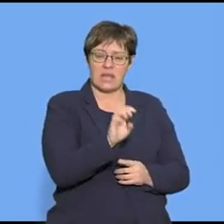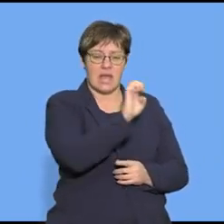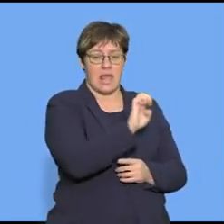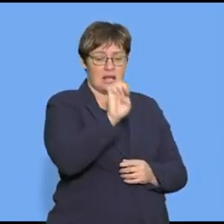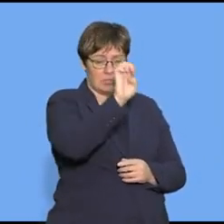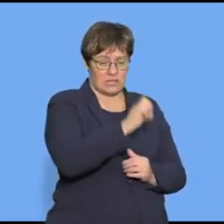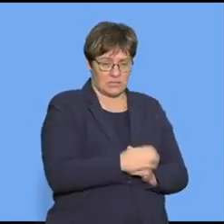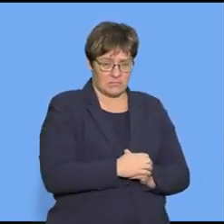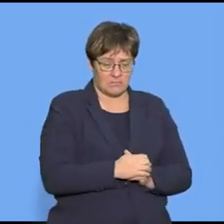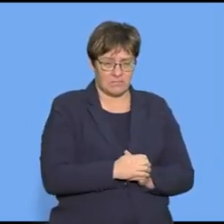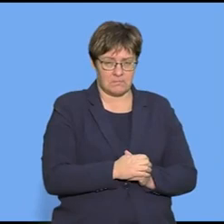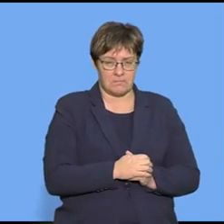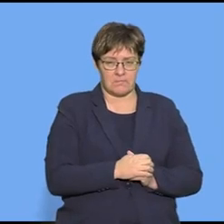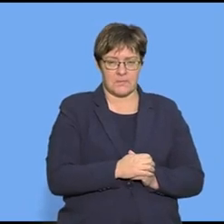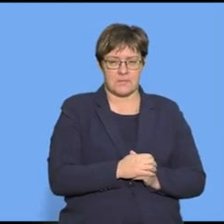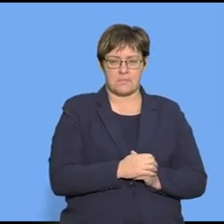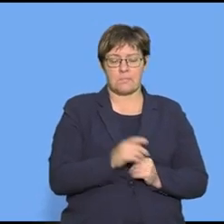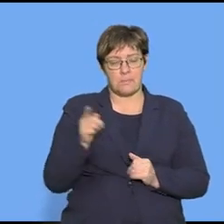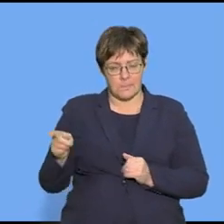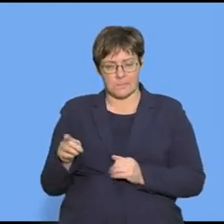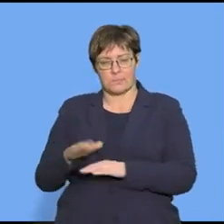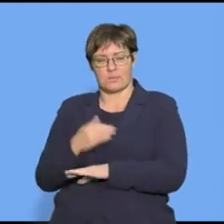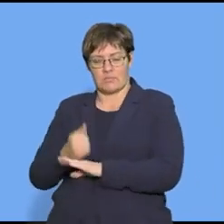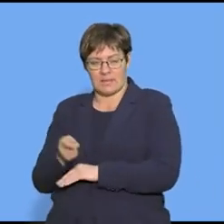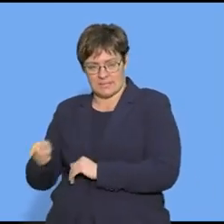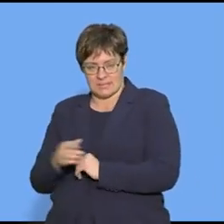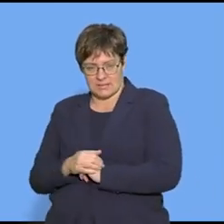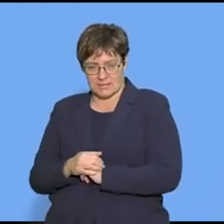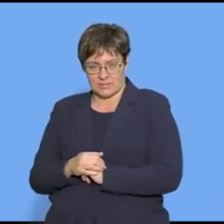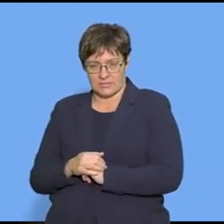exponent. We know this is our base.